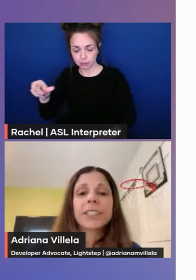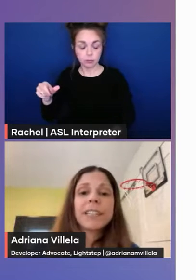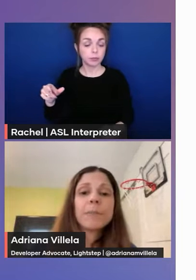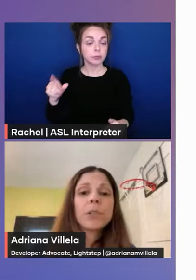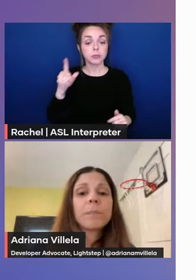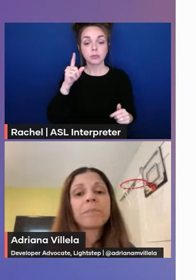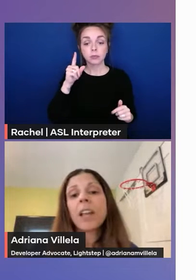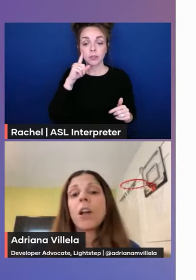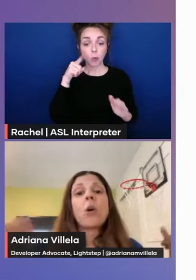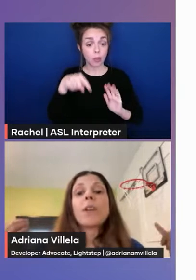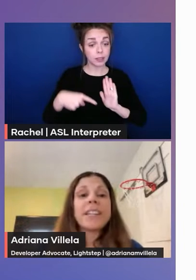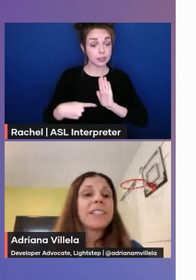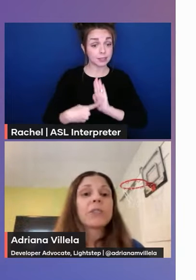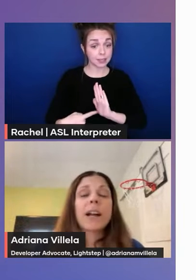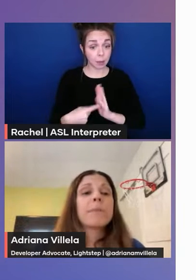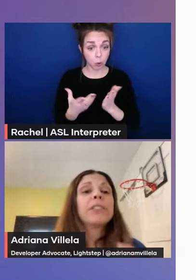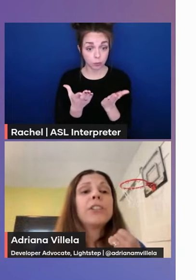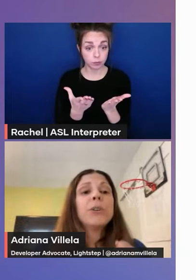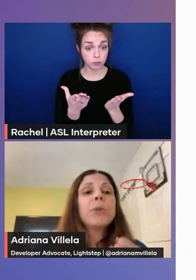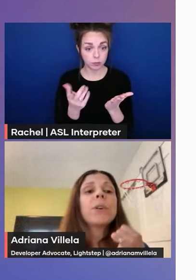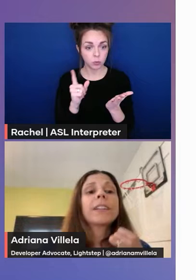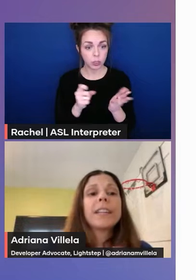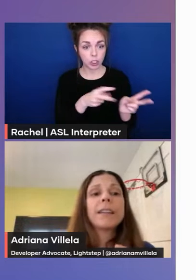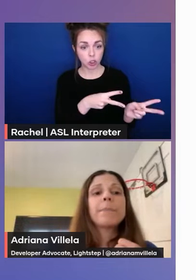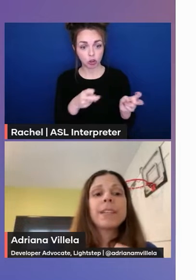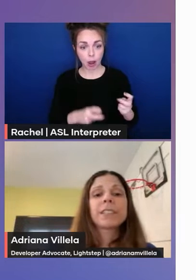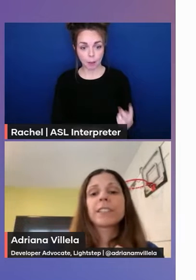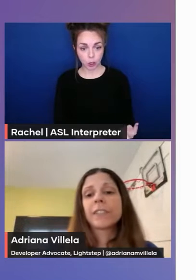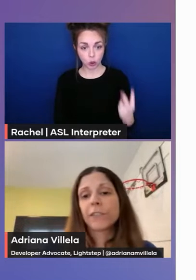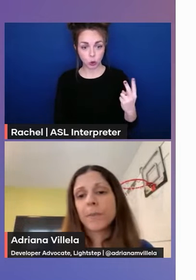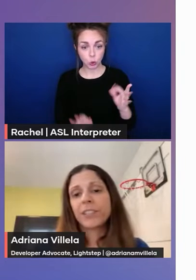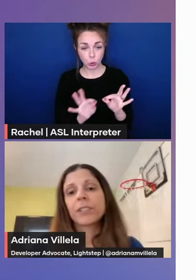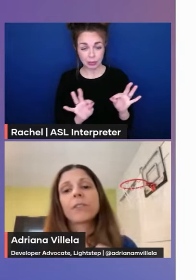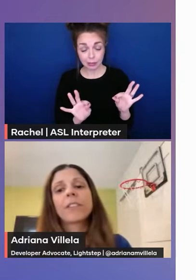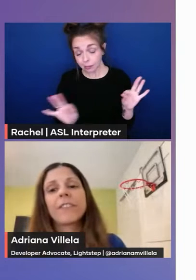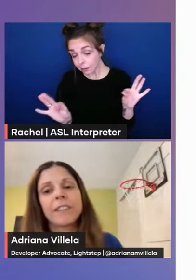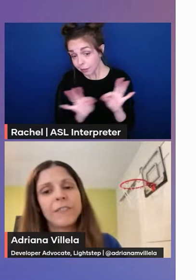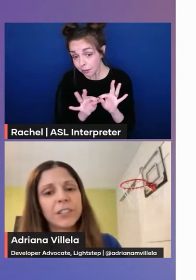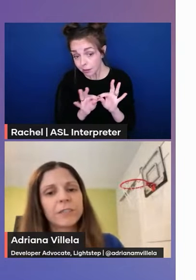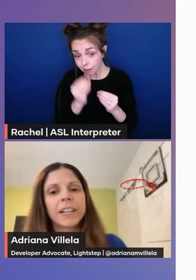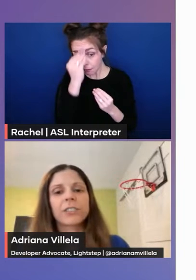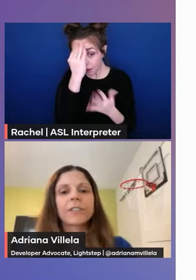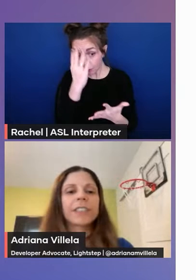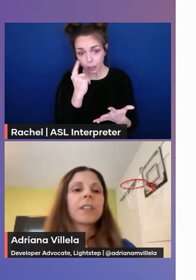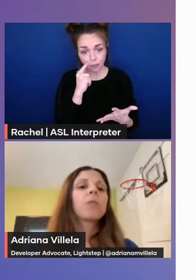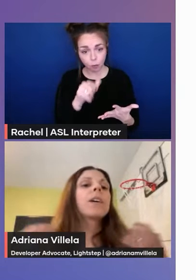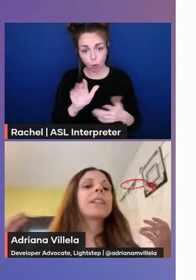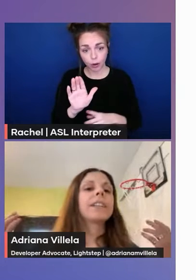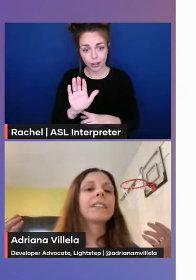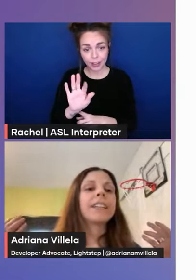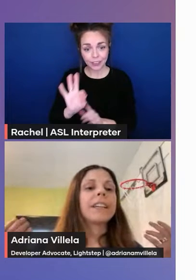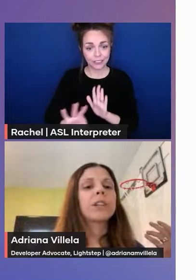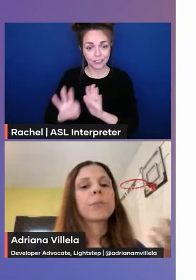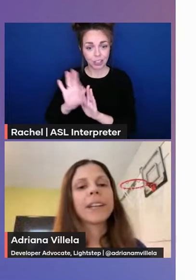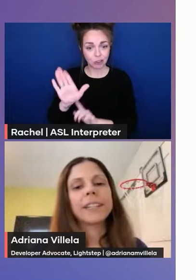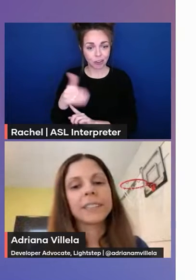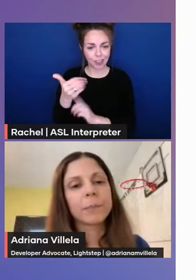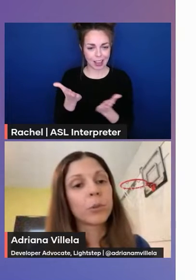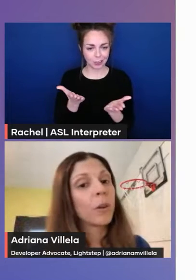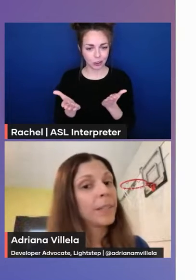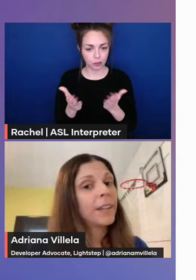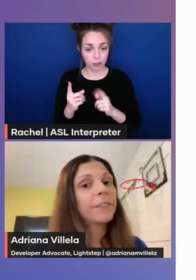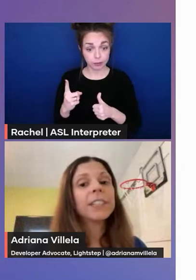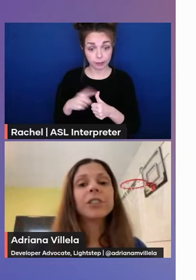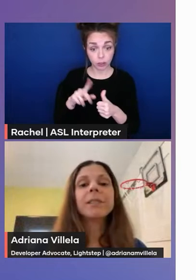of our example, we need to grab two key pieces of information for the feature flag service. One is the